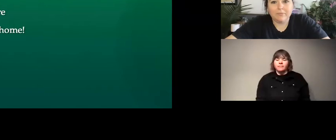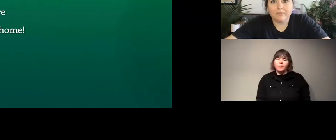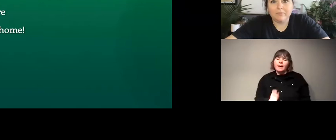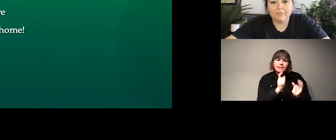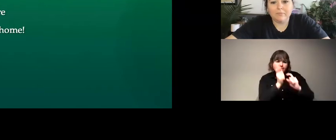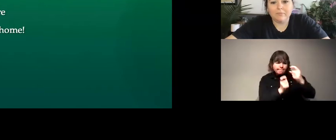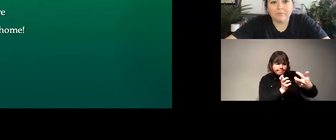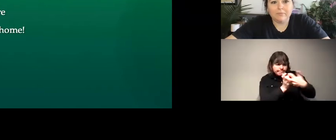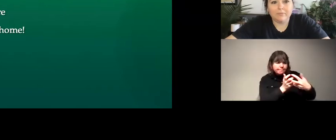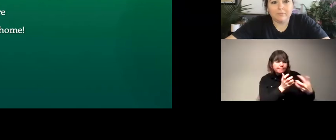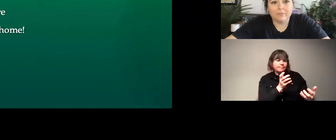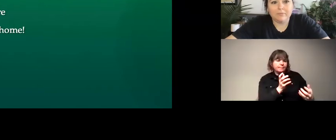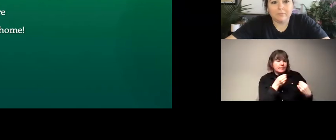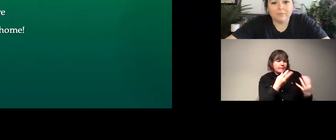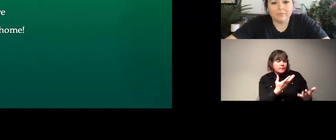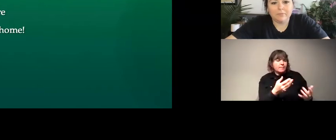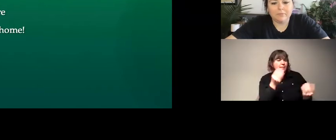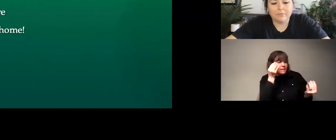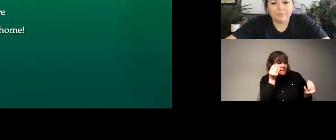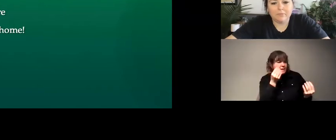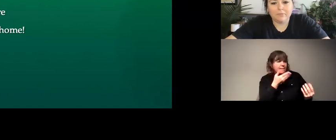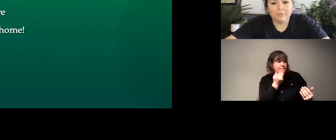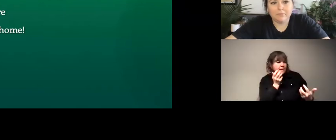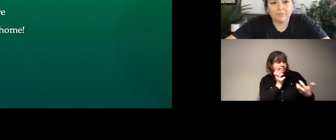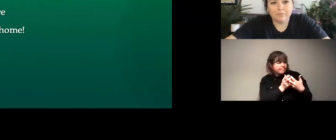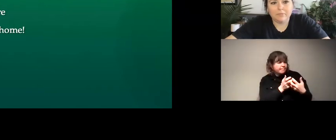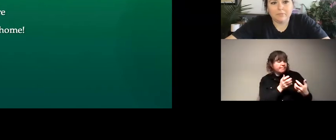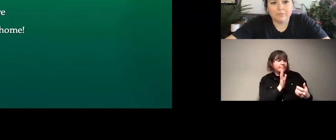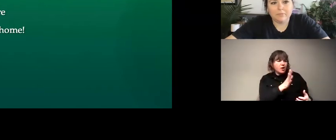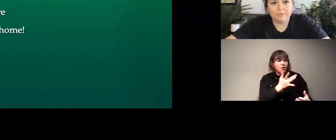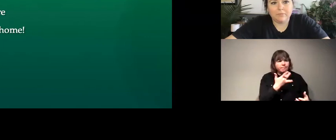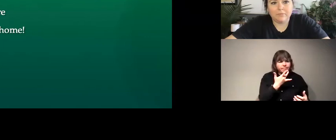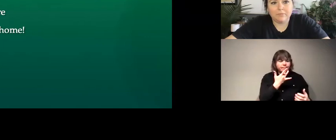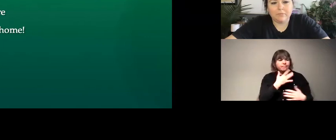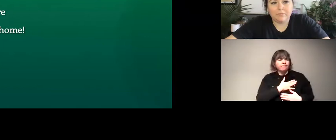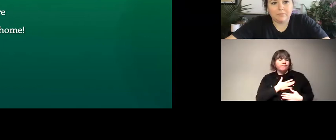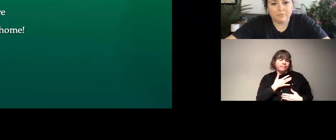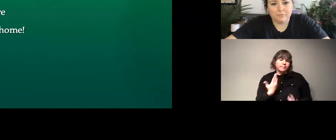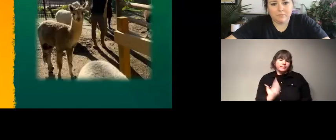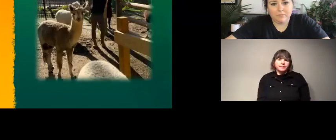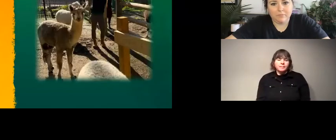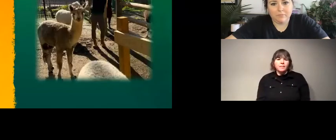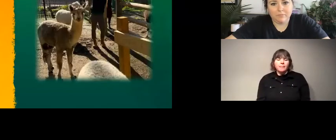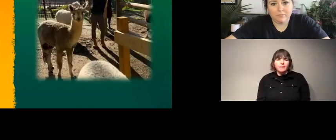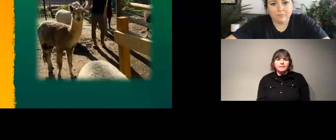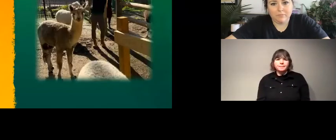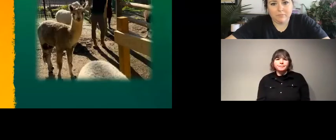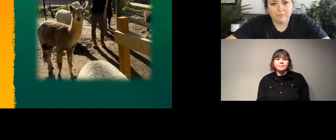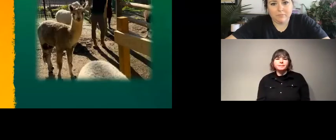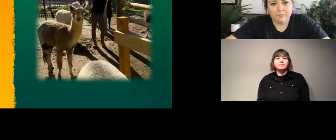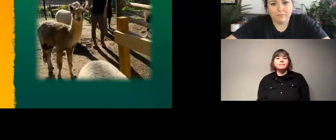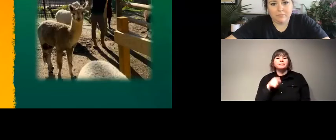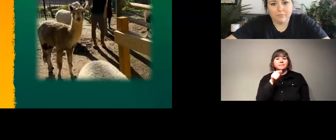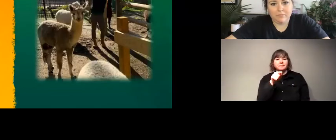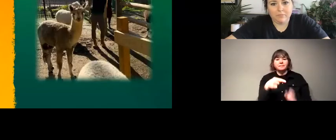can think of ways to build this in a way that they like and they can get enjoyment out of. So for